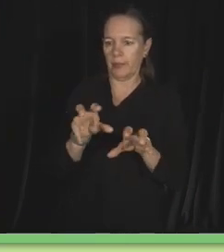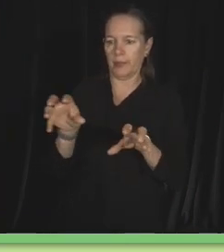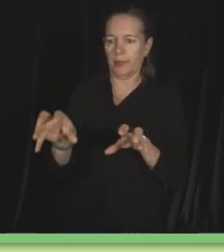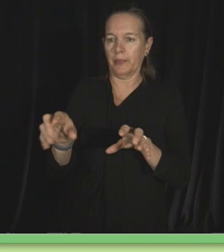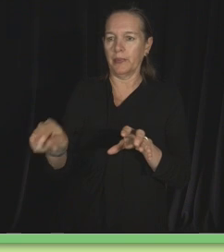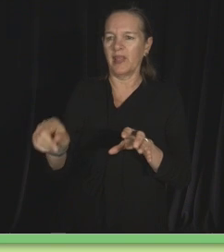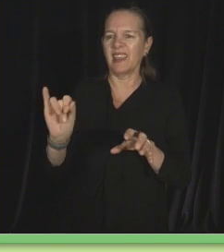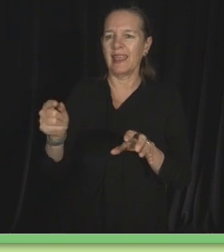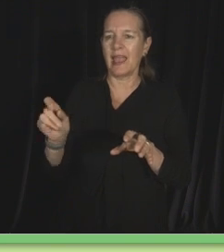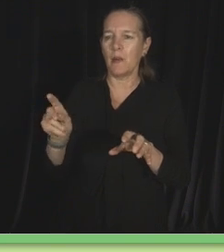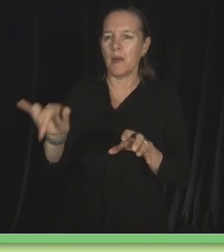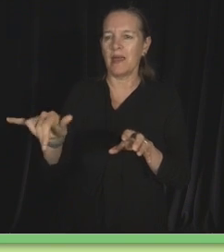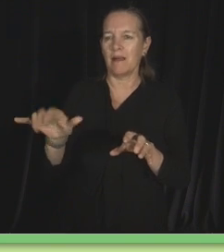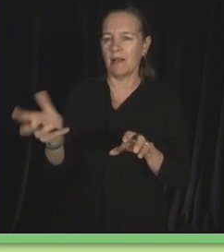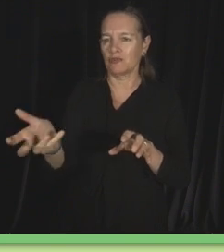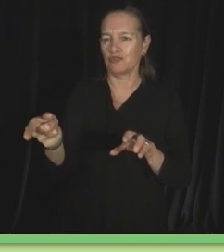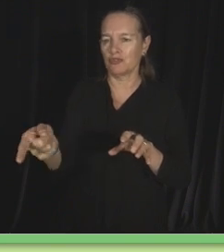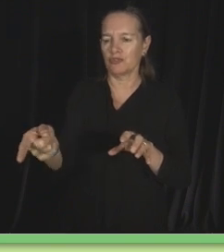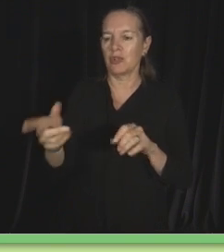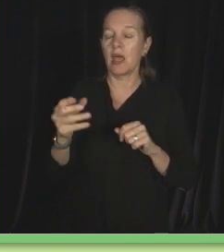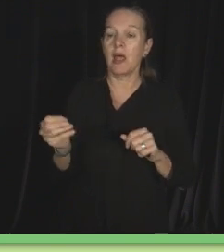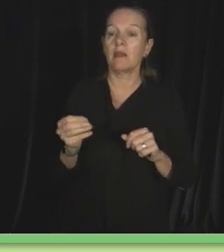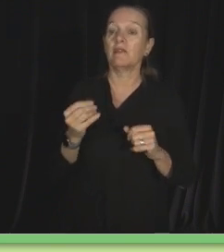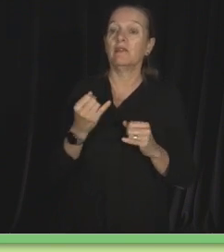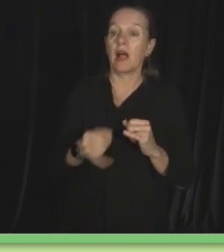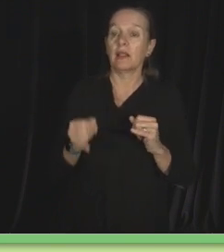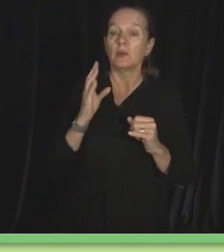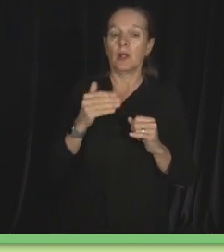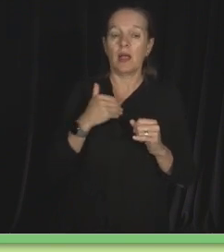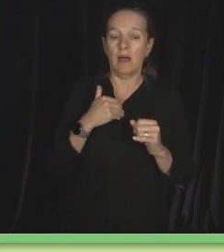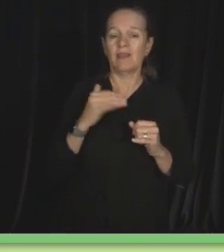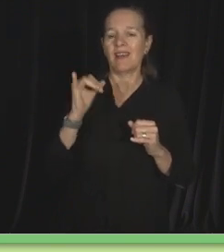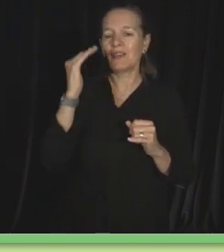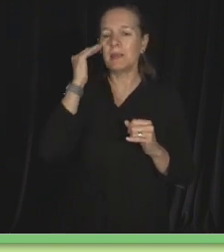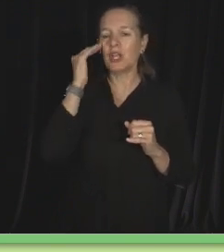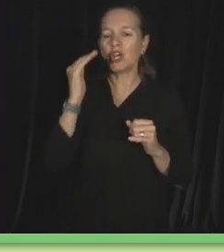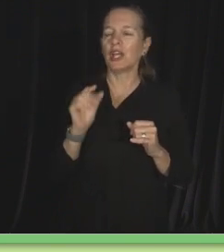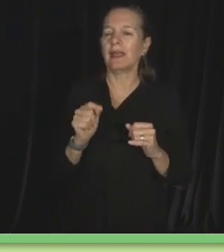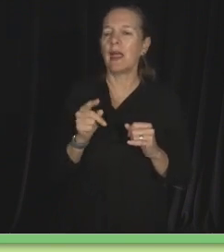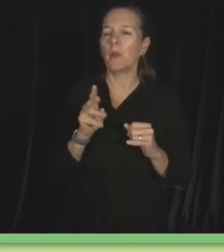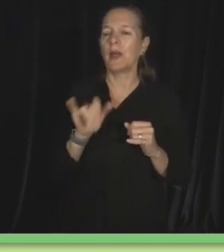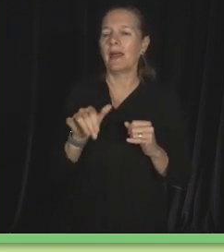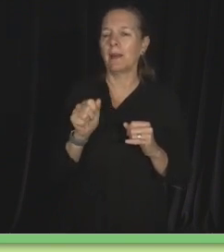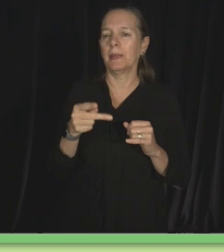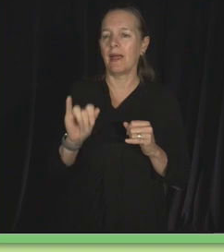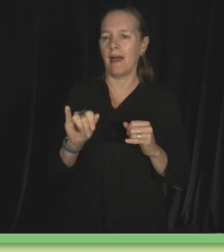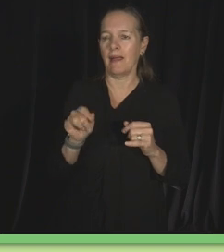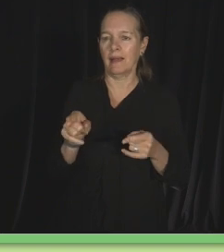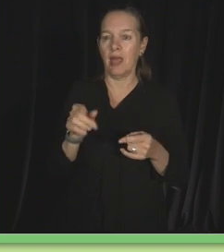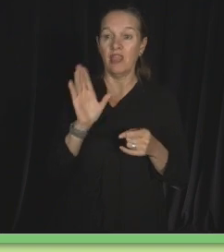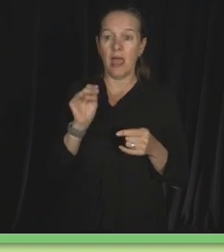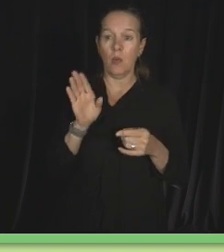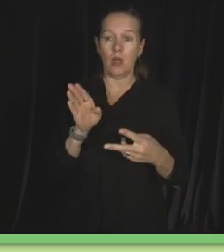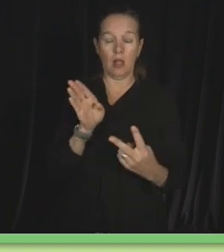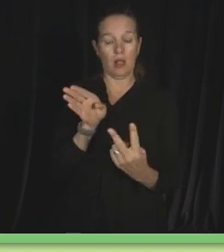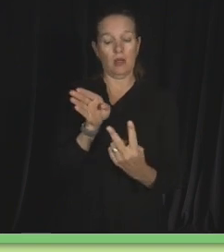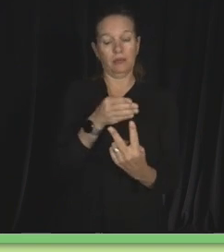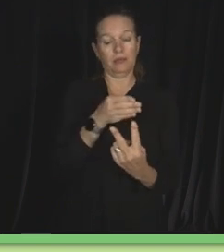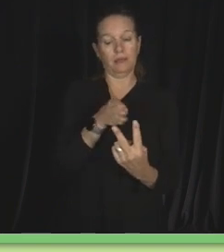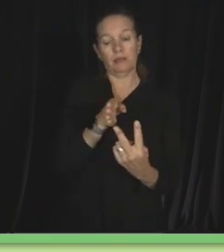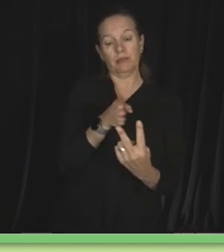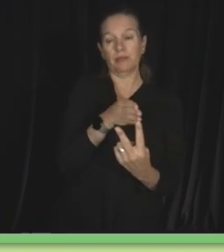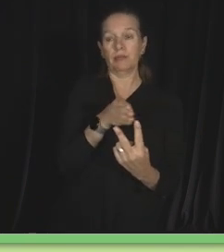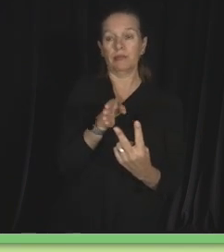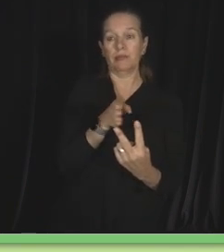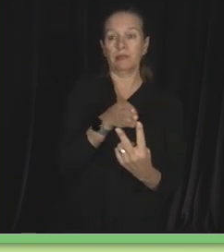Finally, we're going to add our familiar gateway API constructs, such as an HTTP route, that will route to the right models and will be